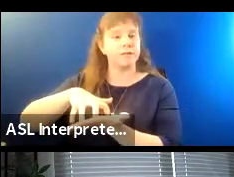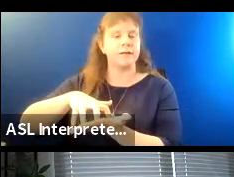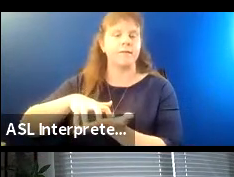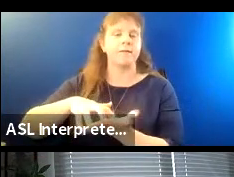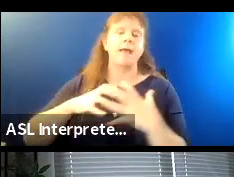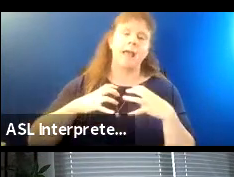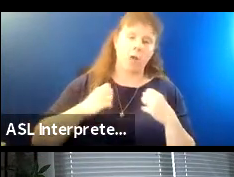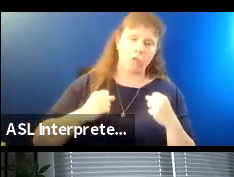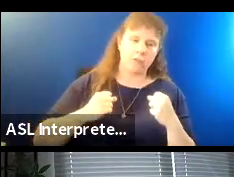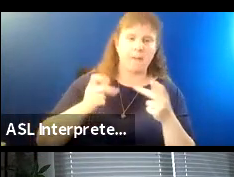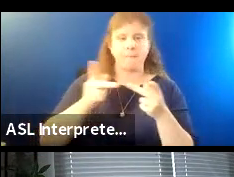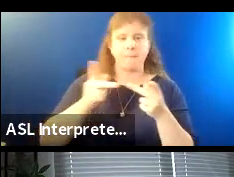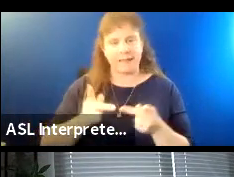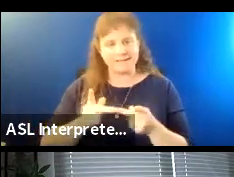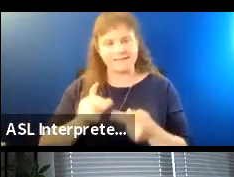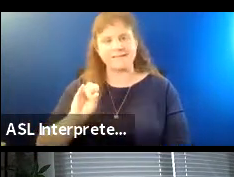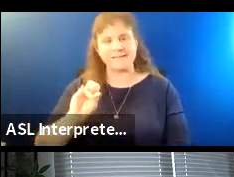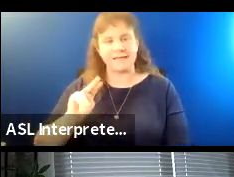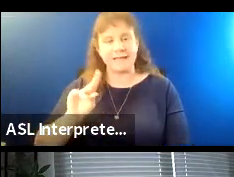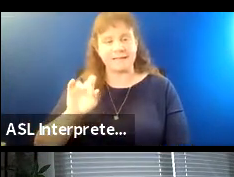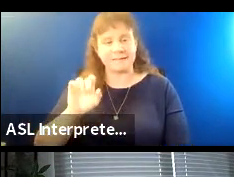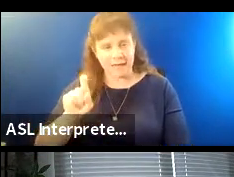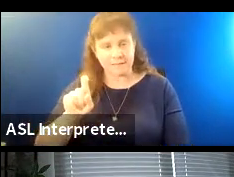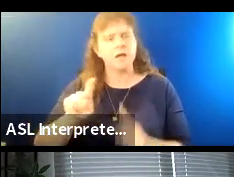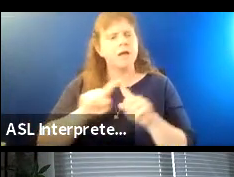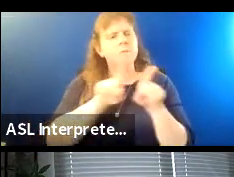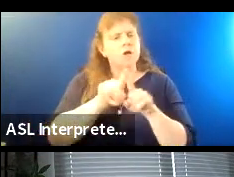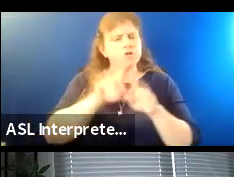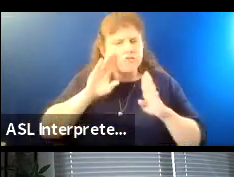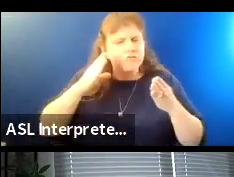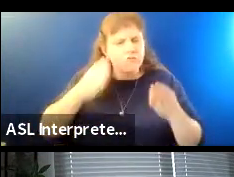but also explicitly on racial equity and